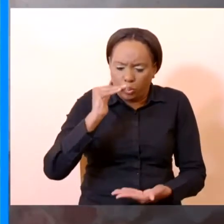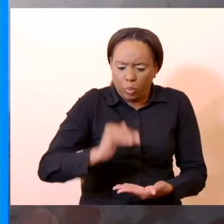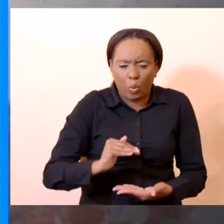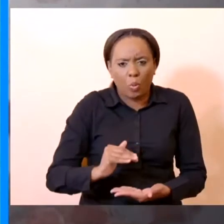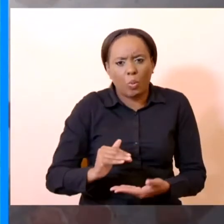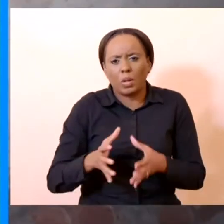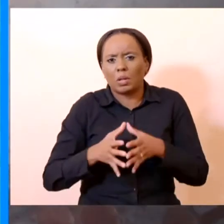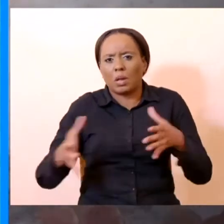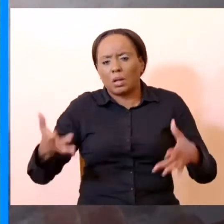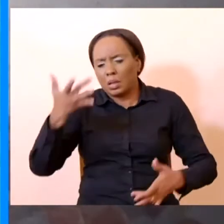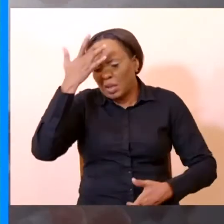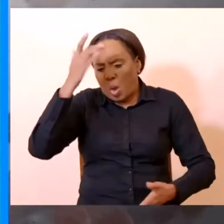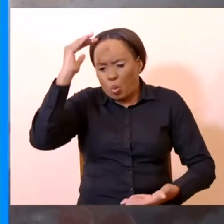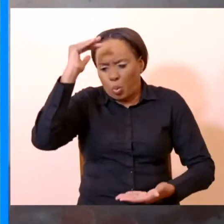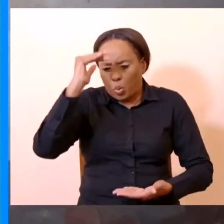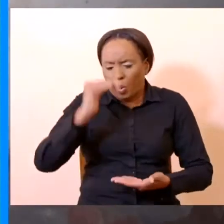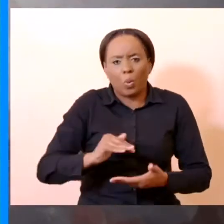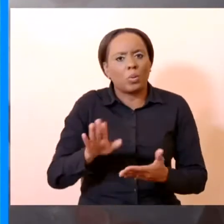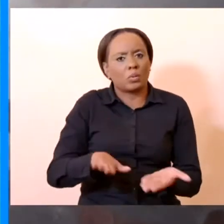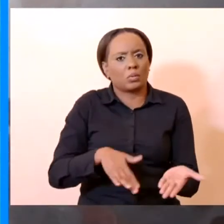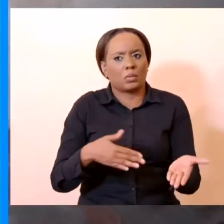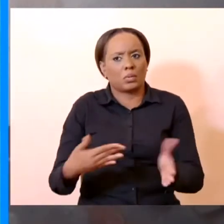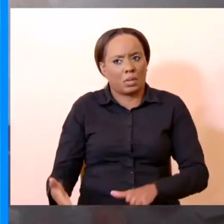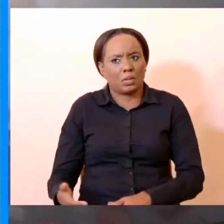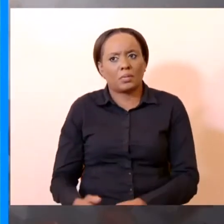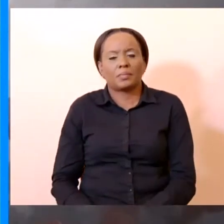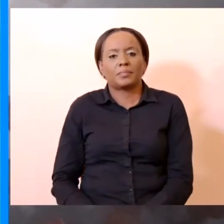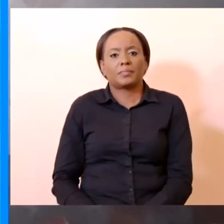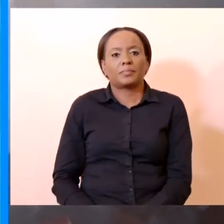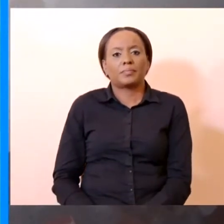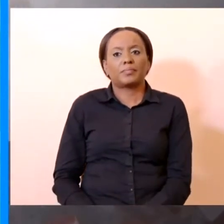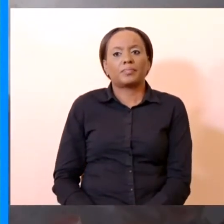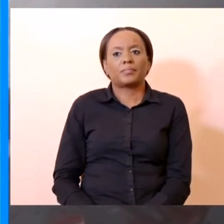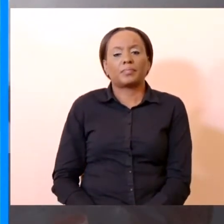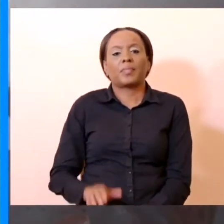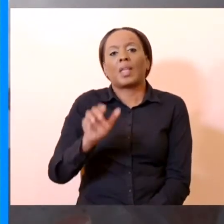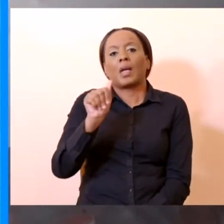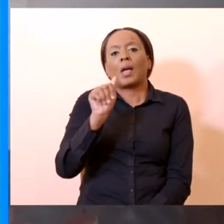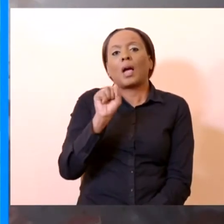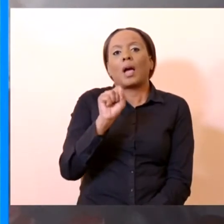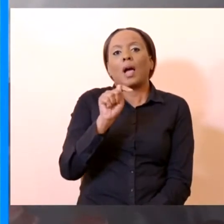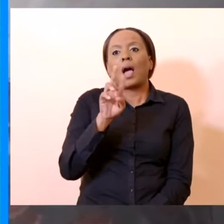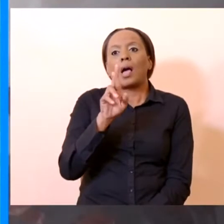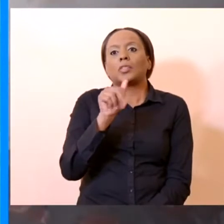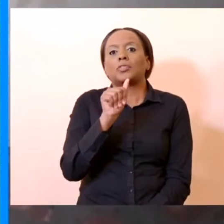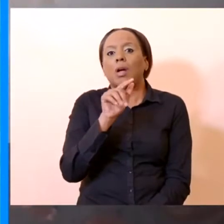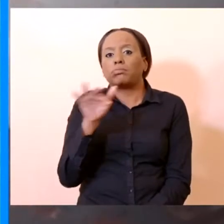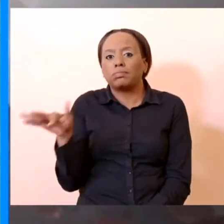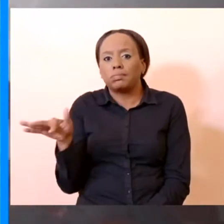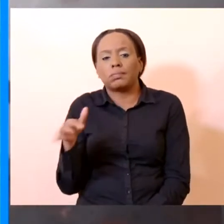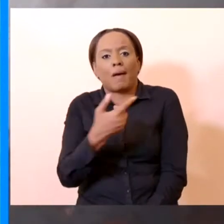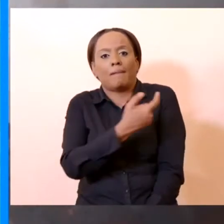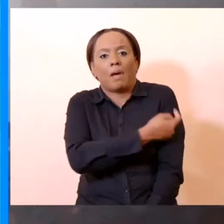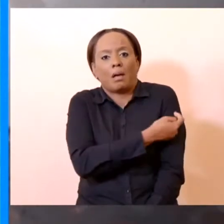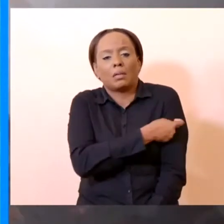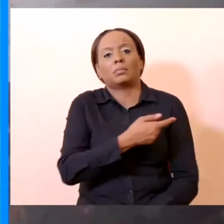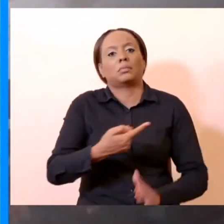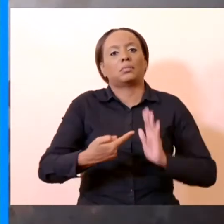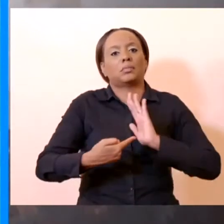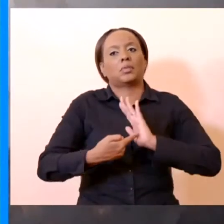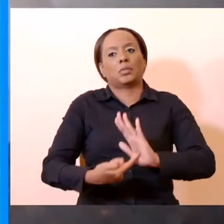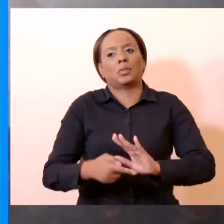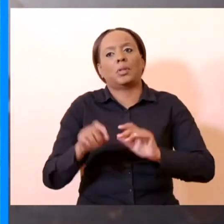and hospitalizations. The AstraZeneca vaccine has shown some early evidence that it might also